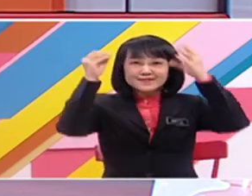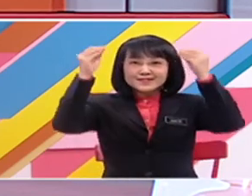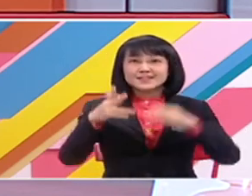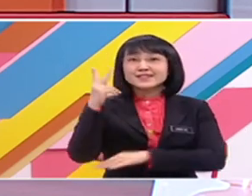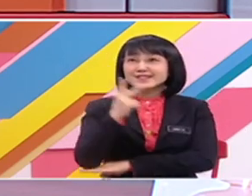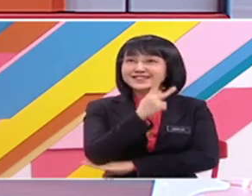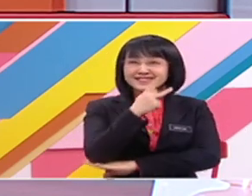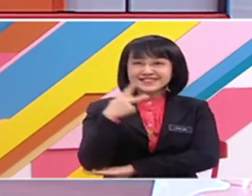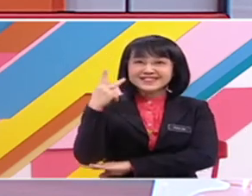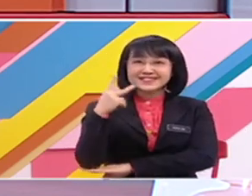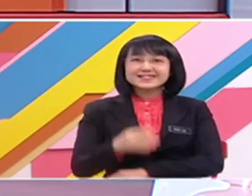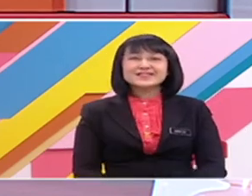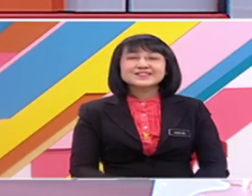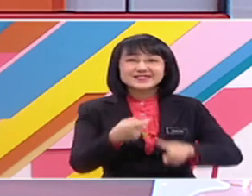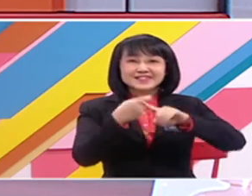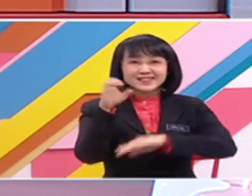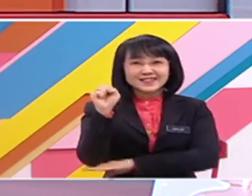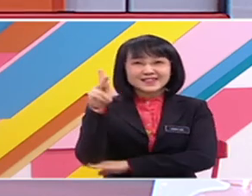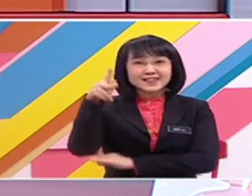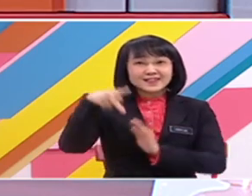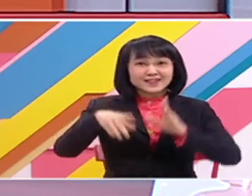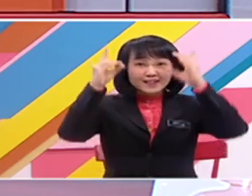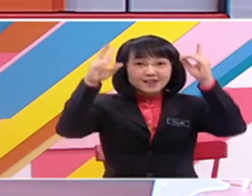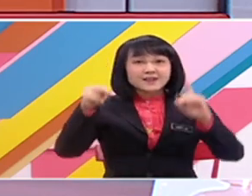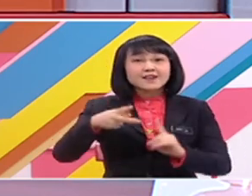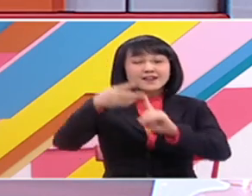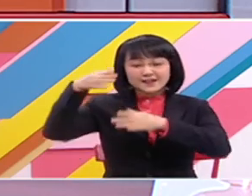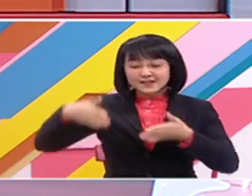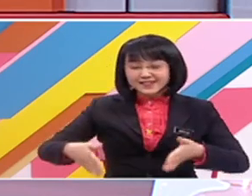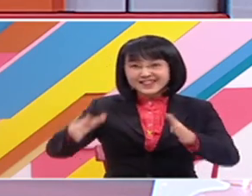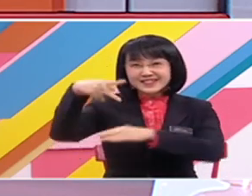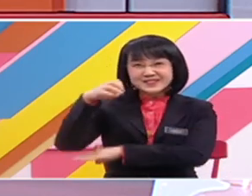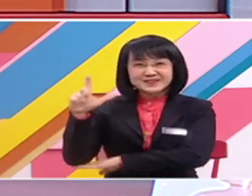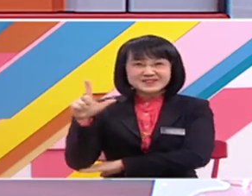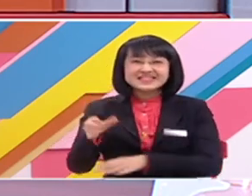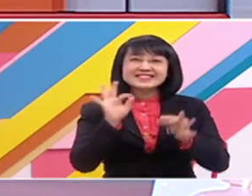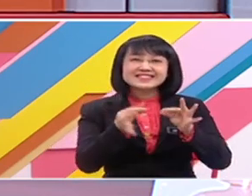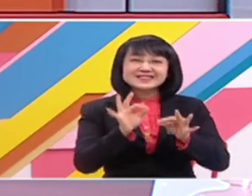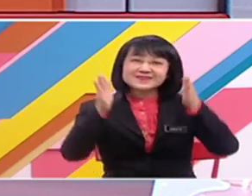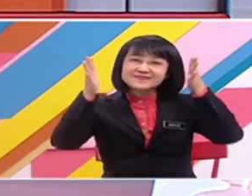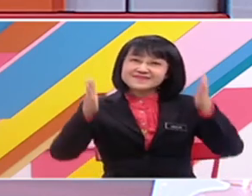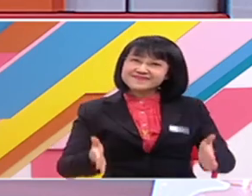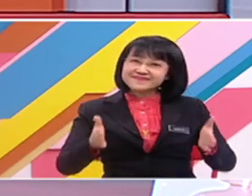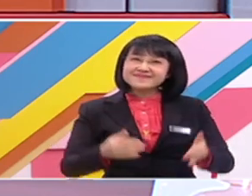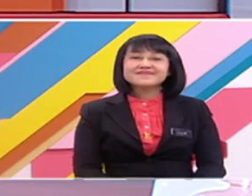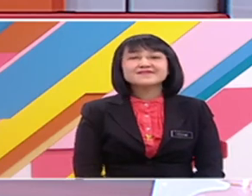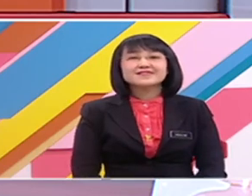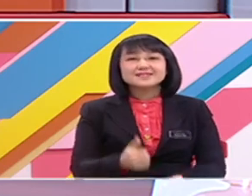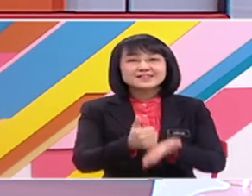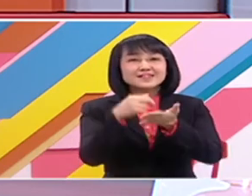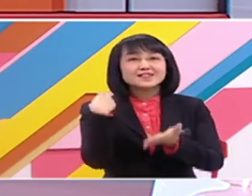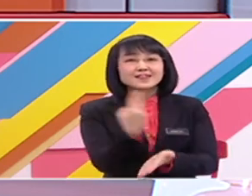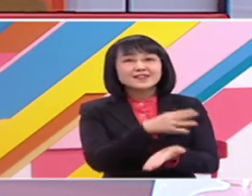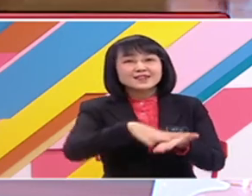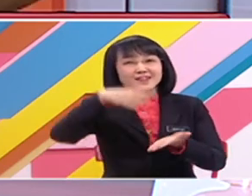Lee Seng Kiat, who is from SK Pendidikan Khas Jalan Pil Kuala Lumpur, who is our special interpreter today to help us